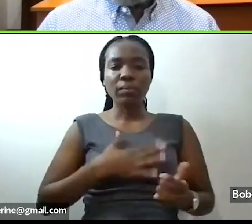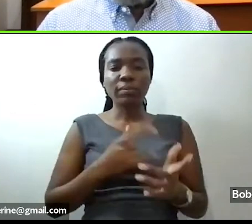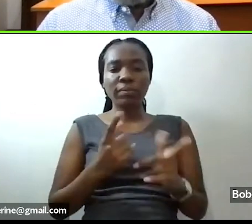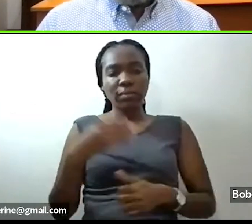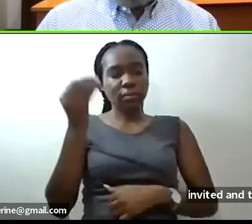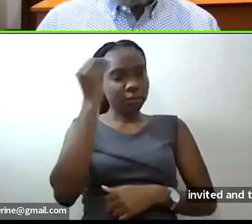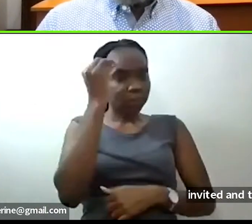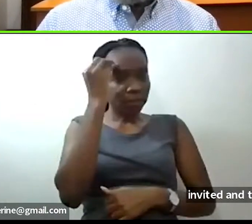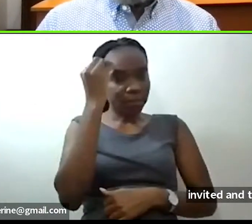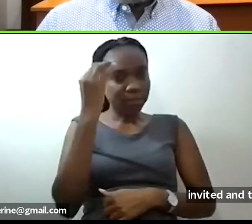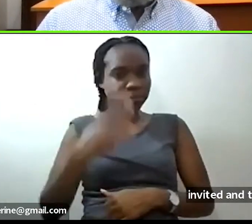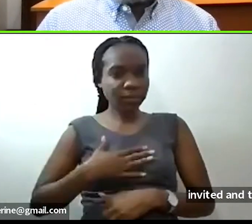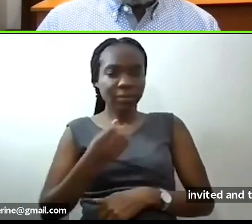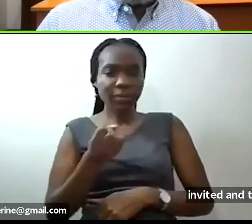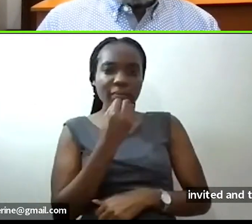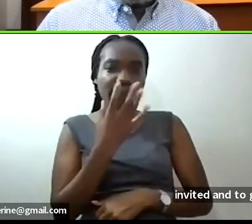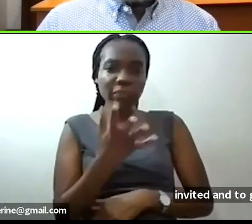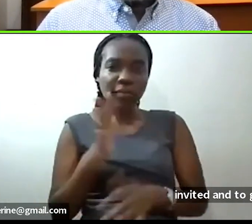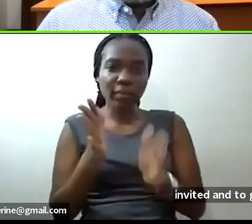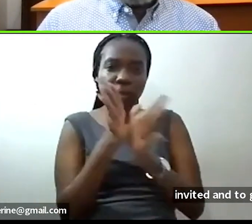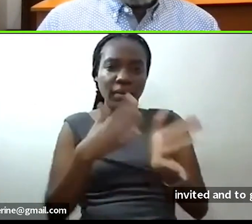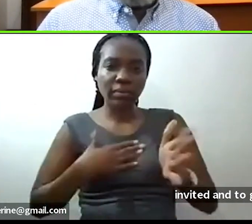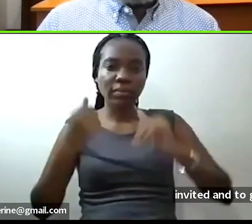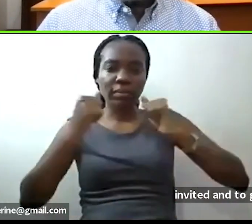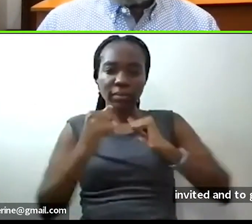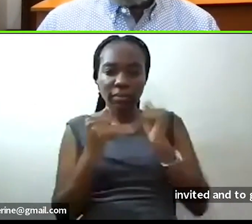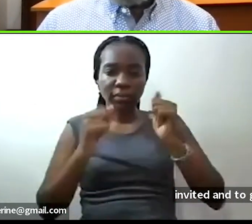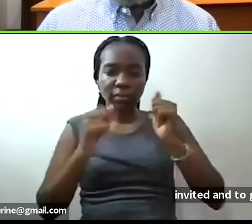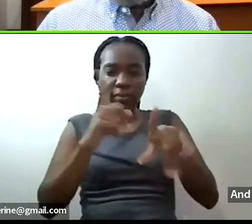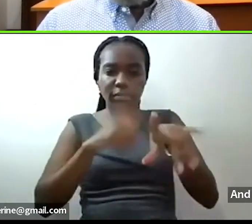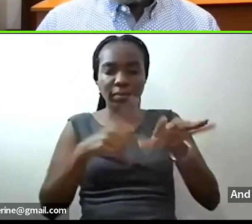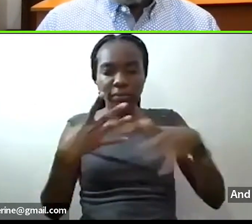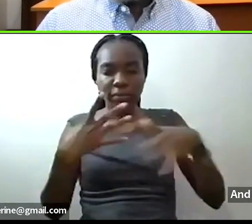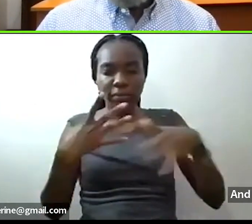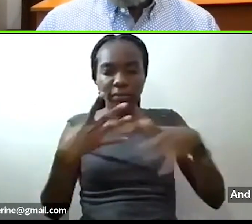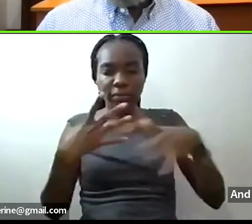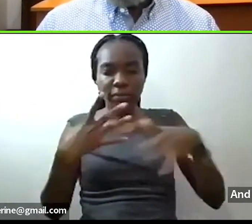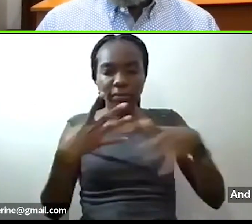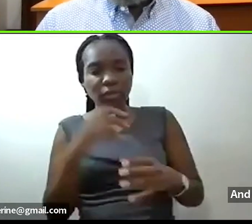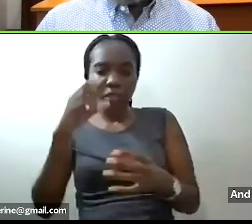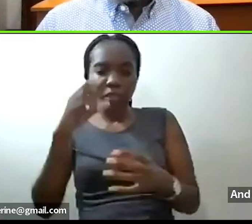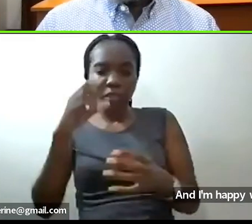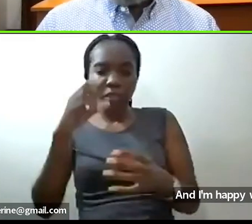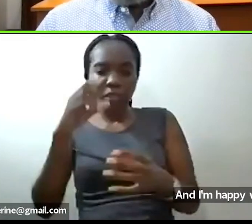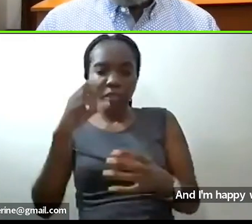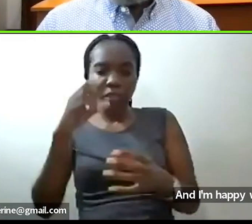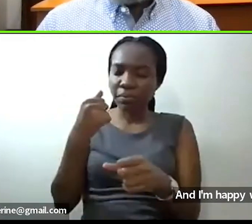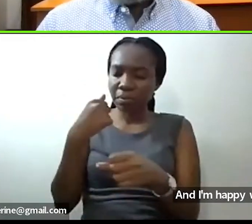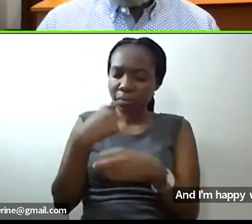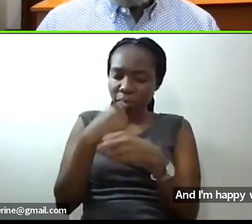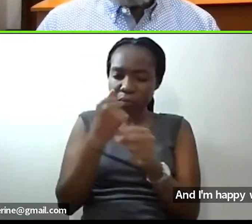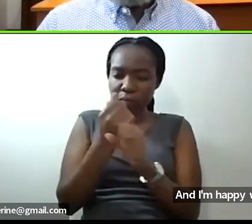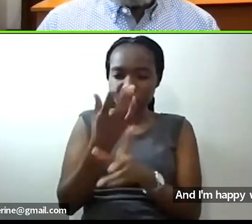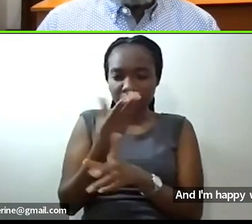have. And I'm happy when our people, our investors make money or improve in